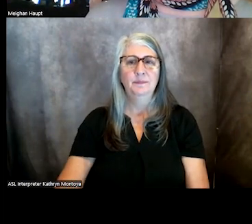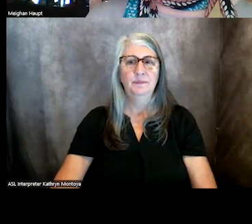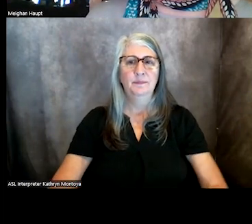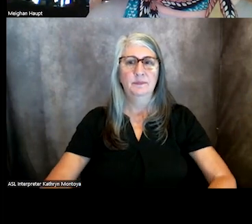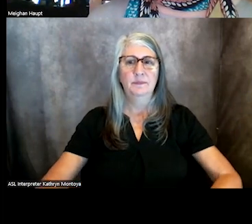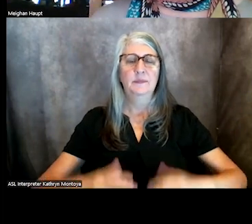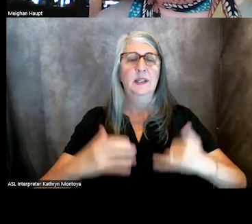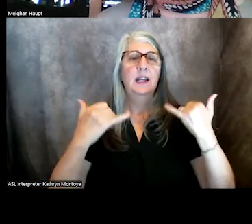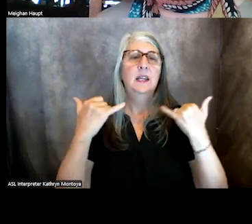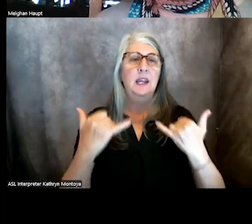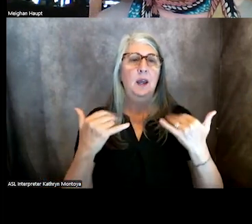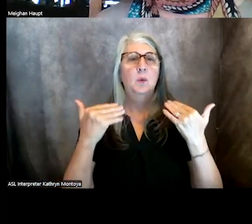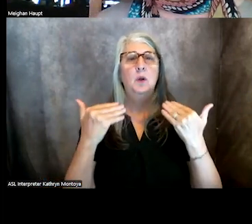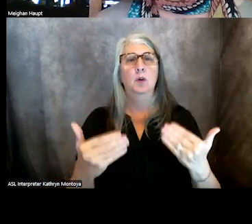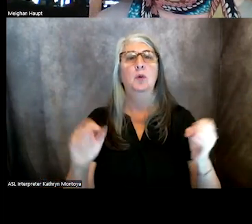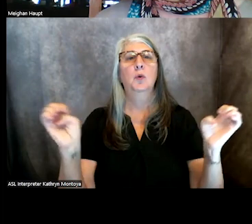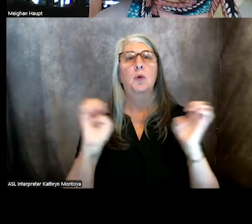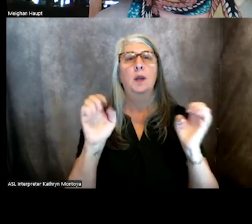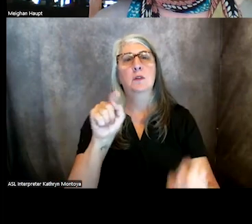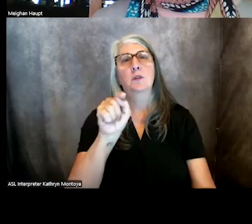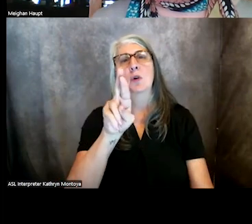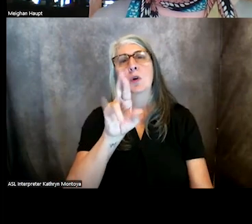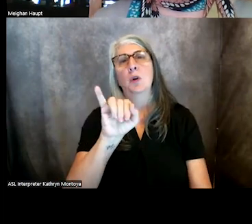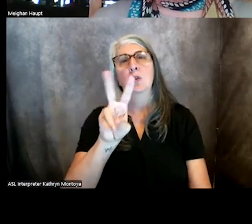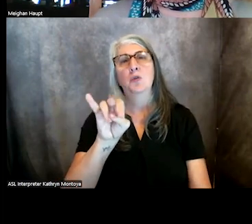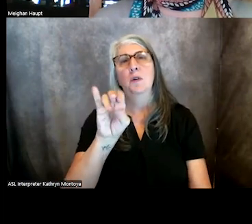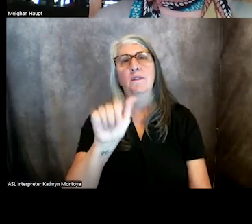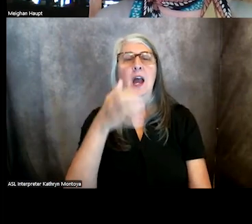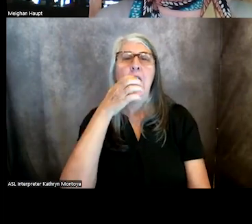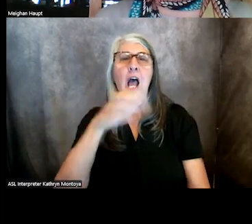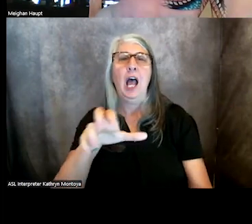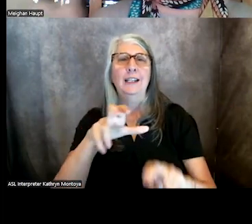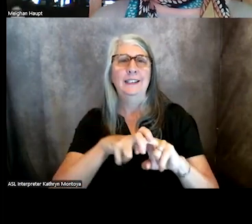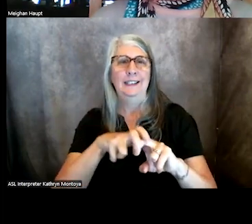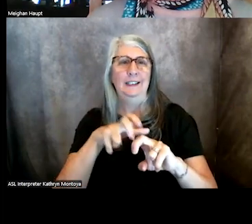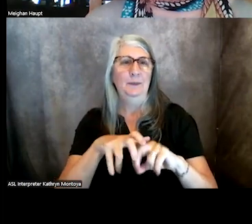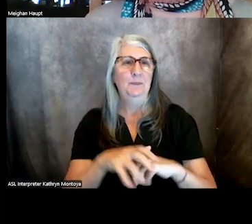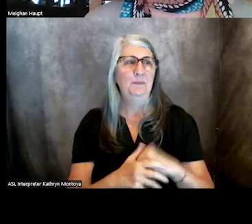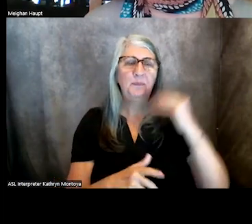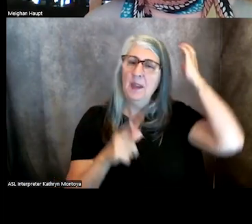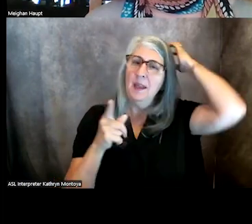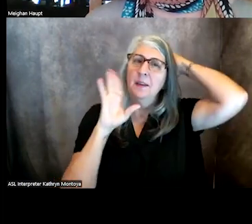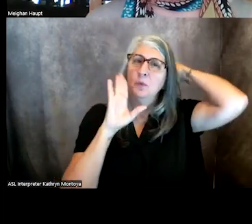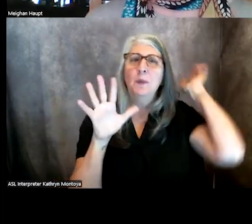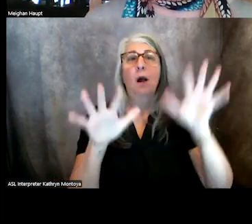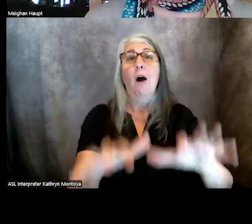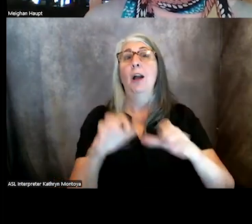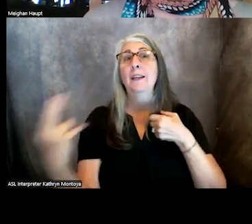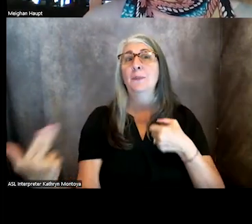We are now going to do the Crisis Trivia Hot Seat. This is going to be an audience participation.